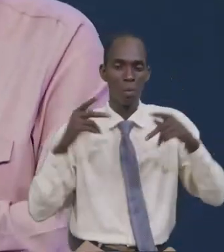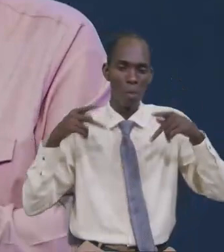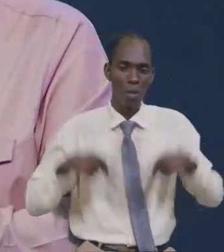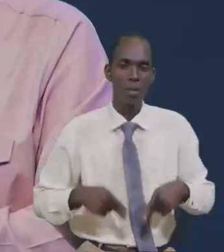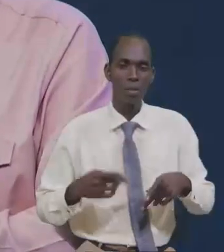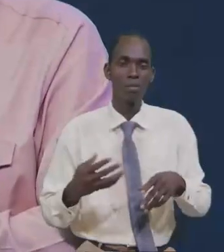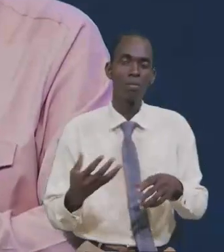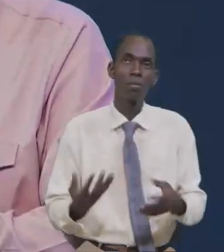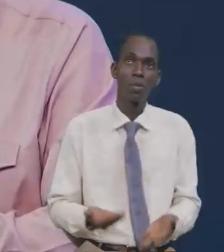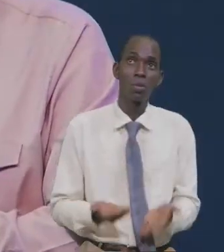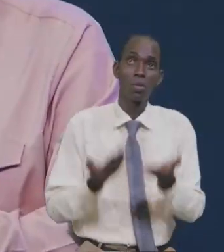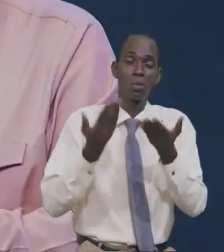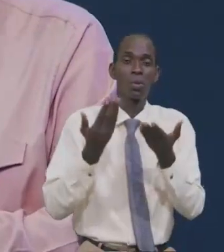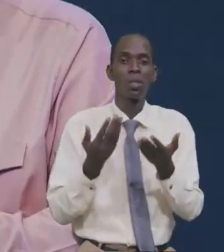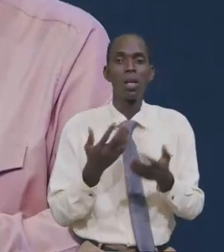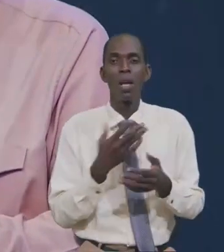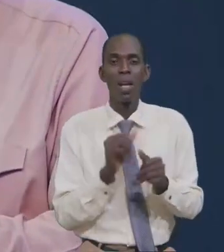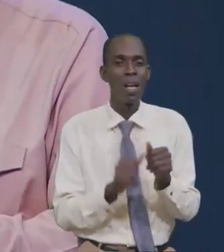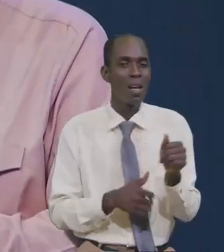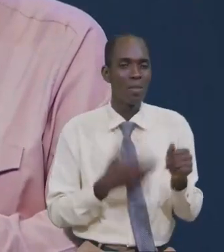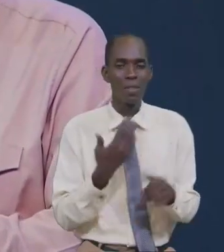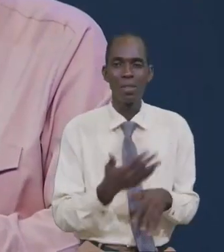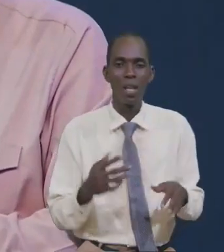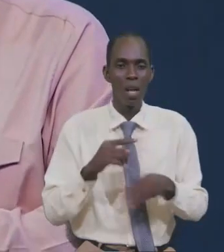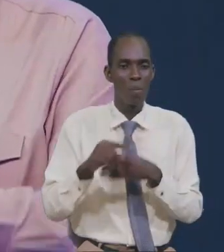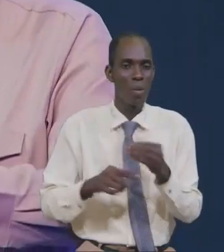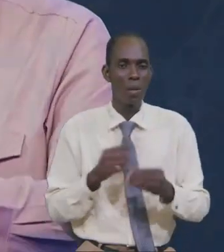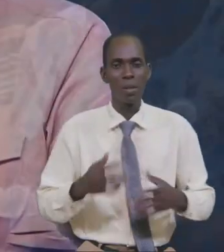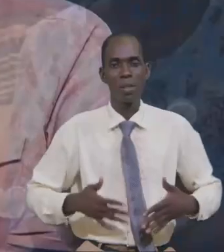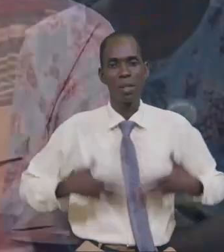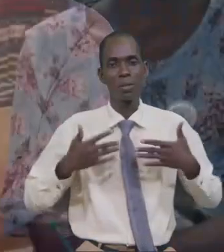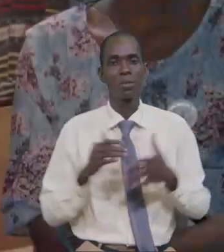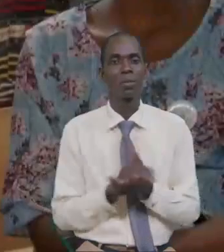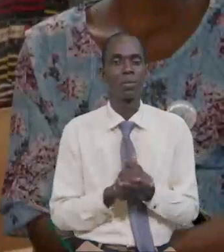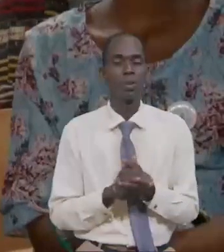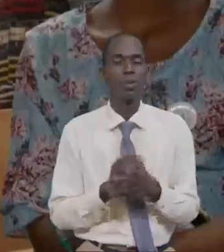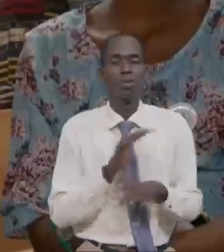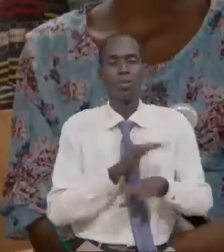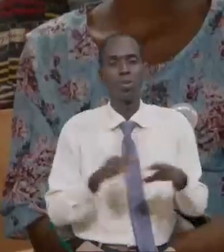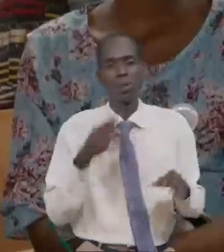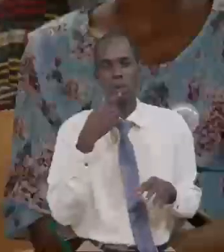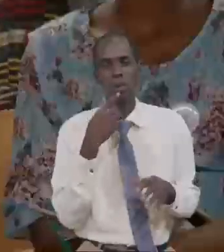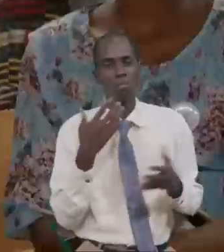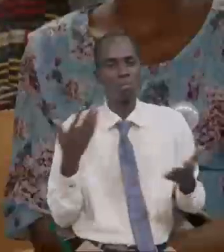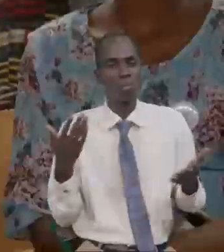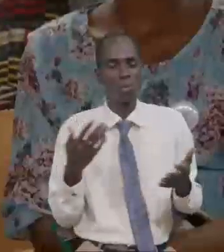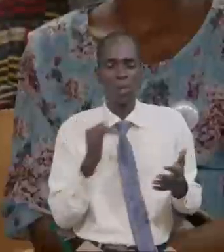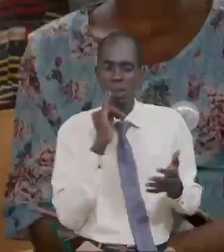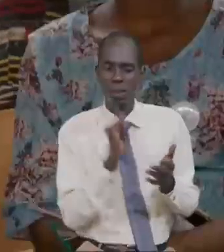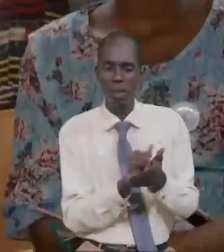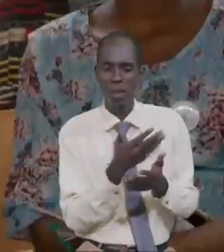that possible? It's possible. Don't say, is that achievable? It